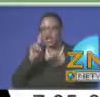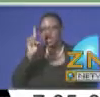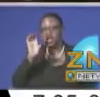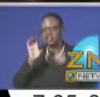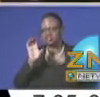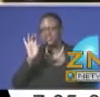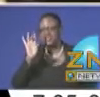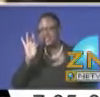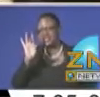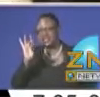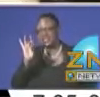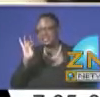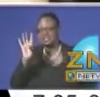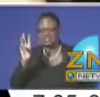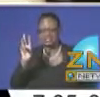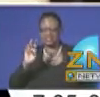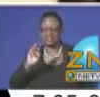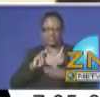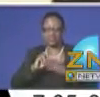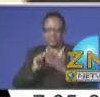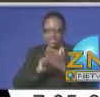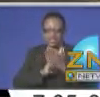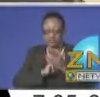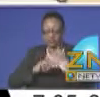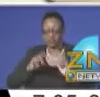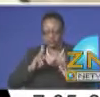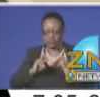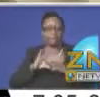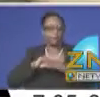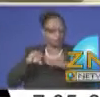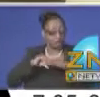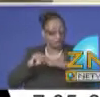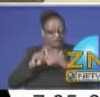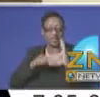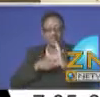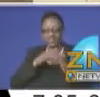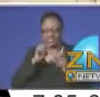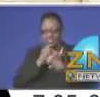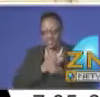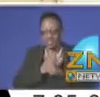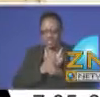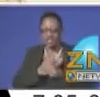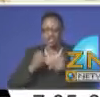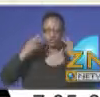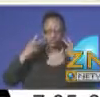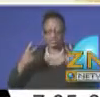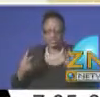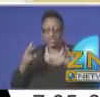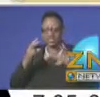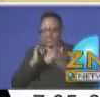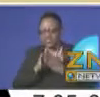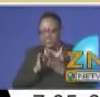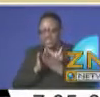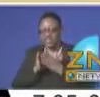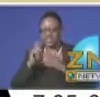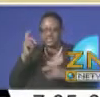$186,000 a year. Bahamasair's officials also making an adjustment to the company's fleet as it will acquire a second